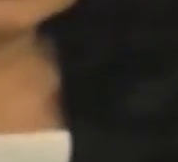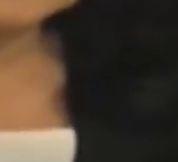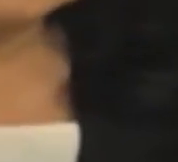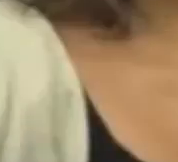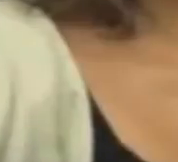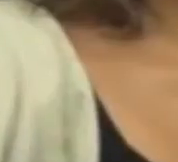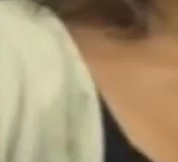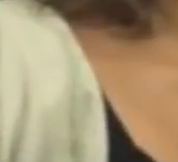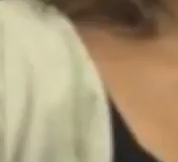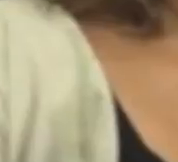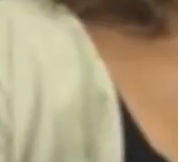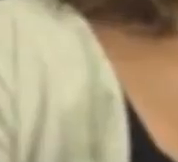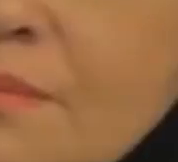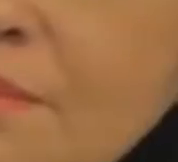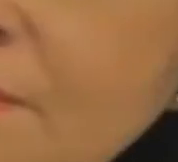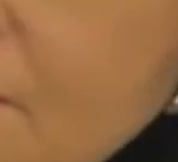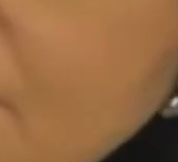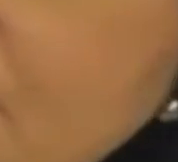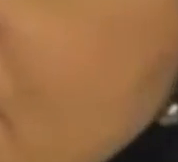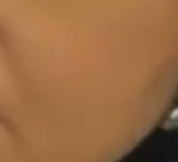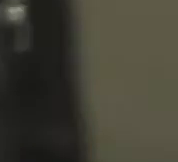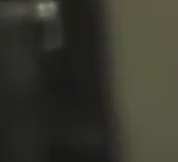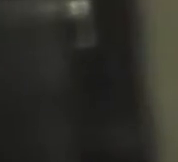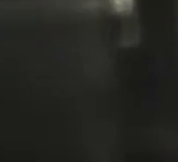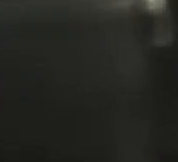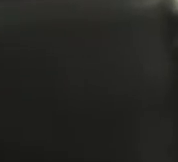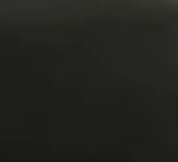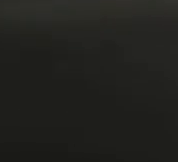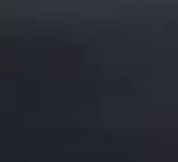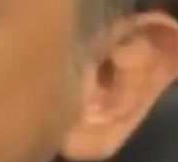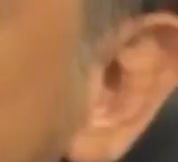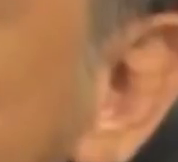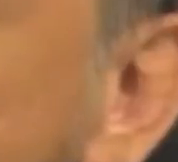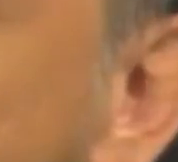country. It's my father who runs it.